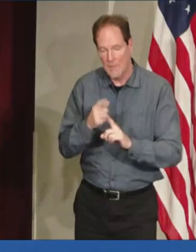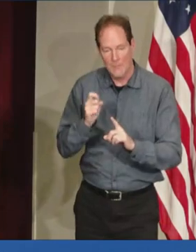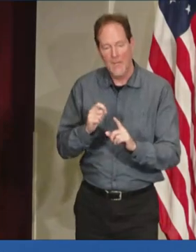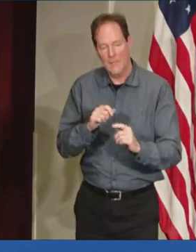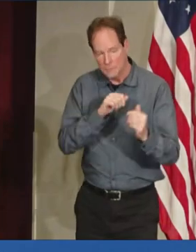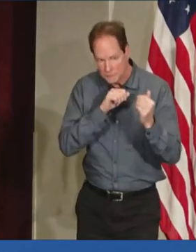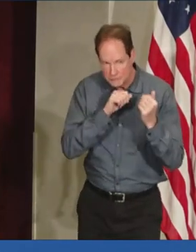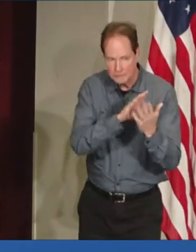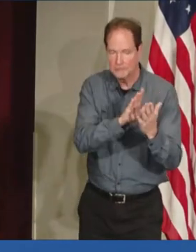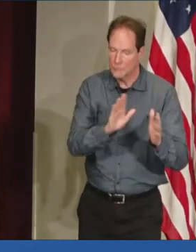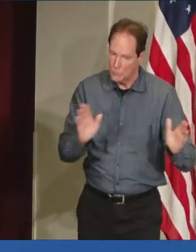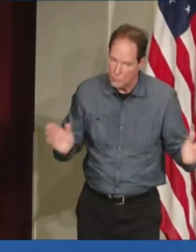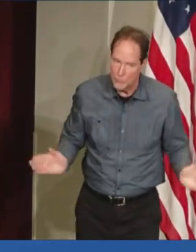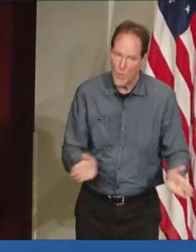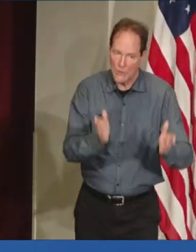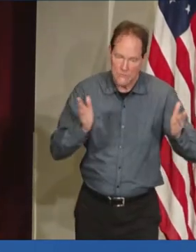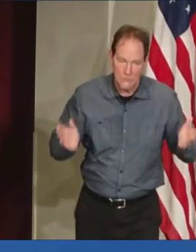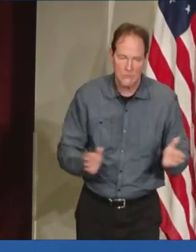this,